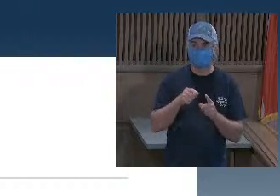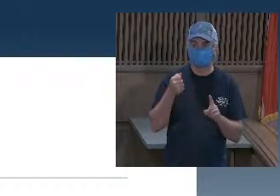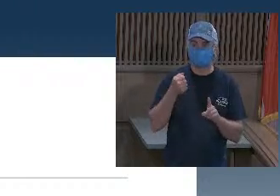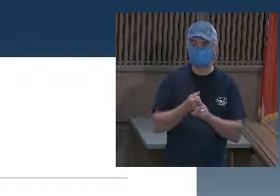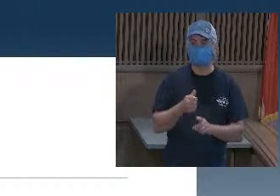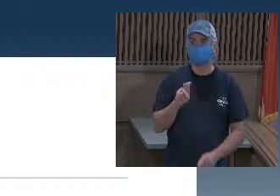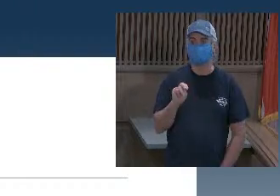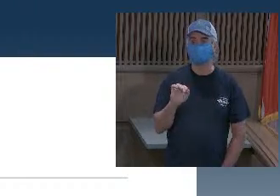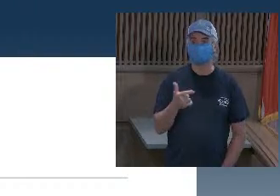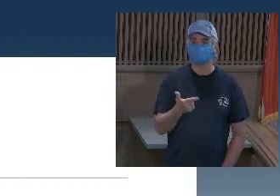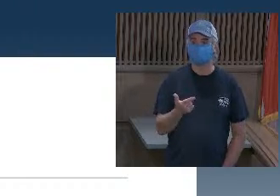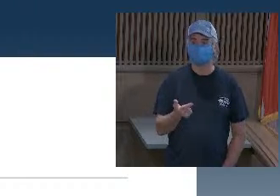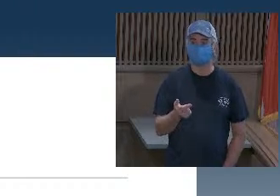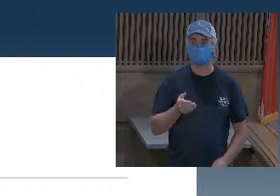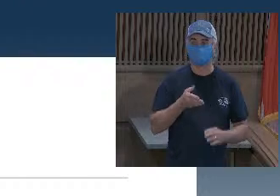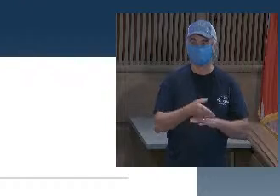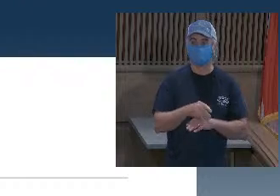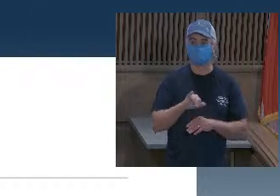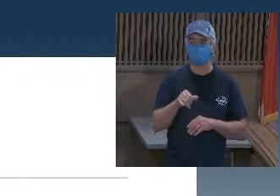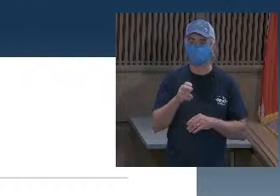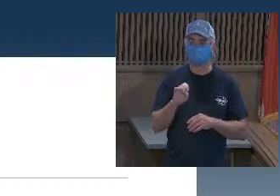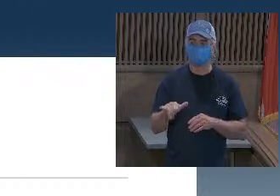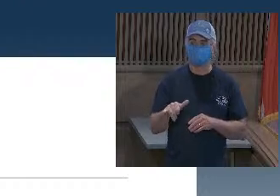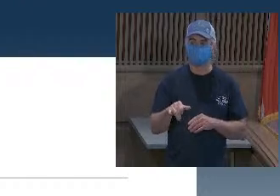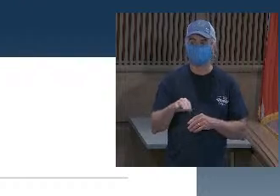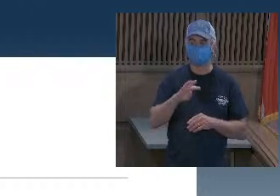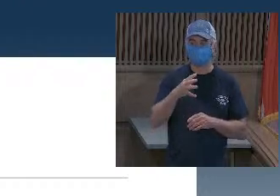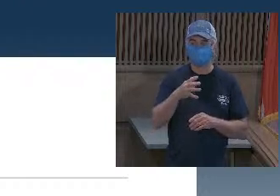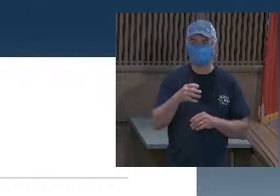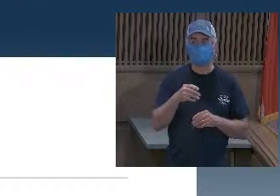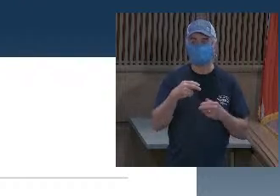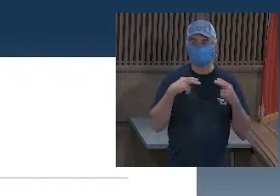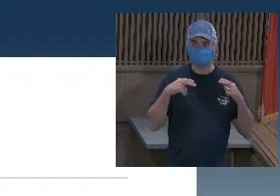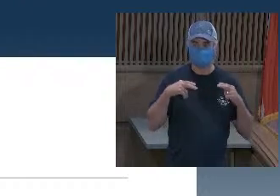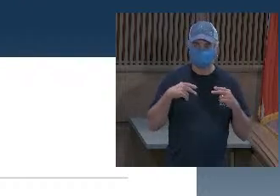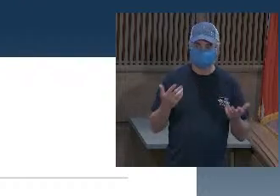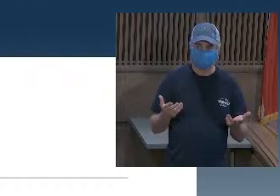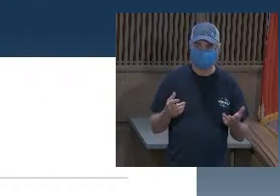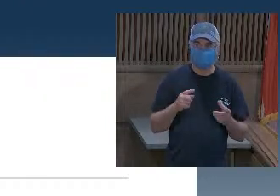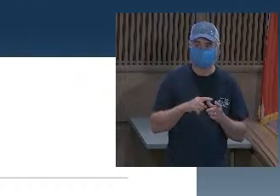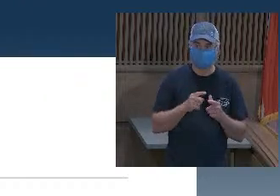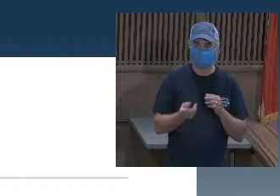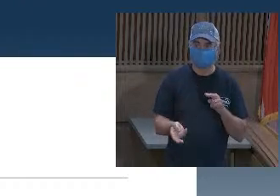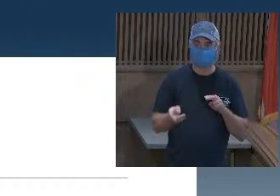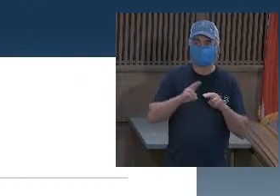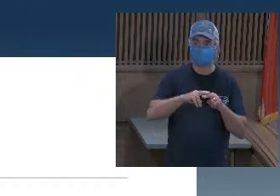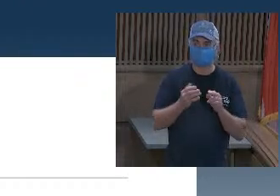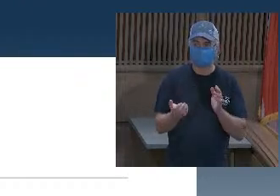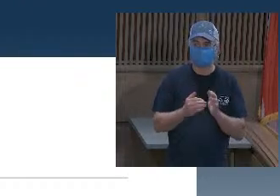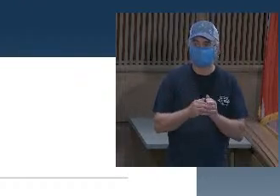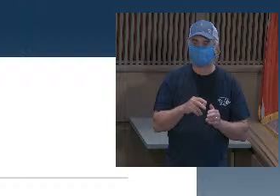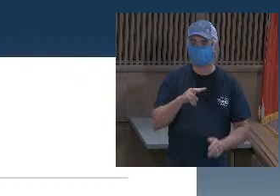After the holidays, in July I figured it spiked, so it did go up. We had 29 total in August.